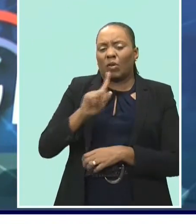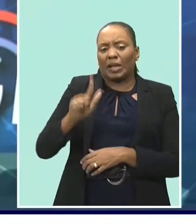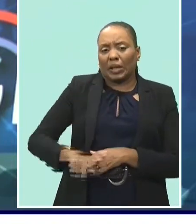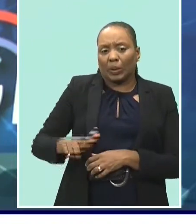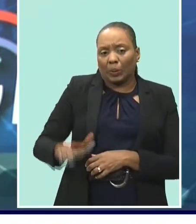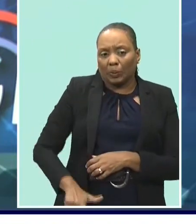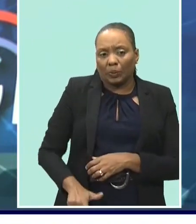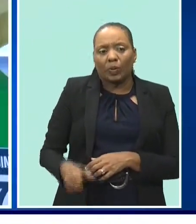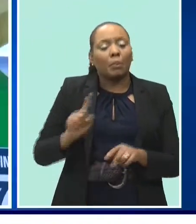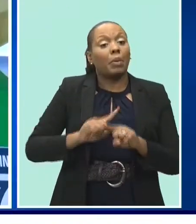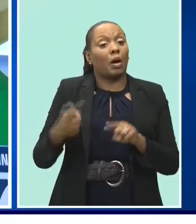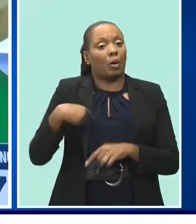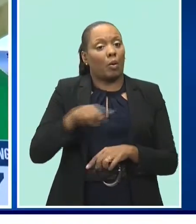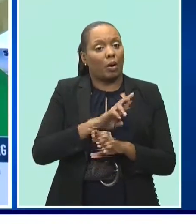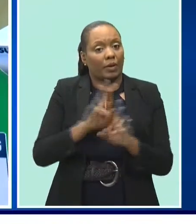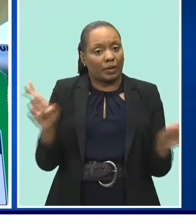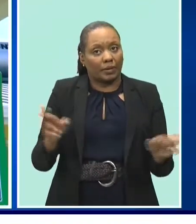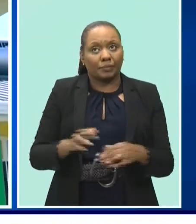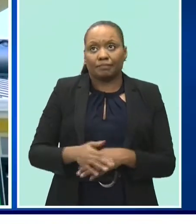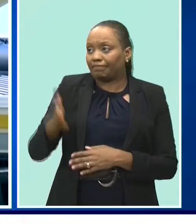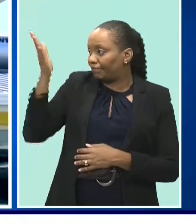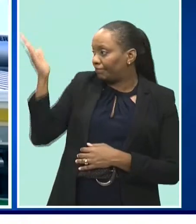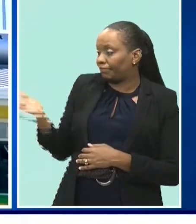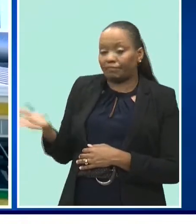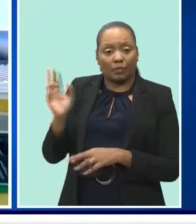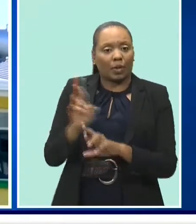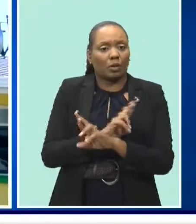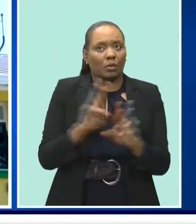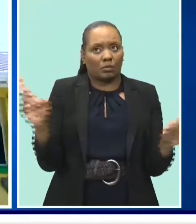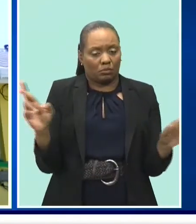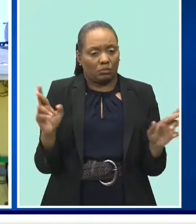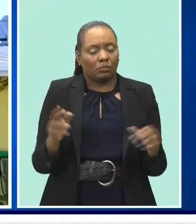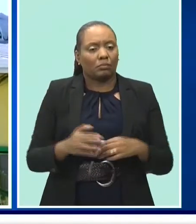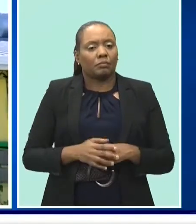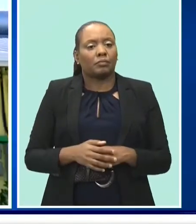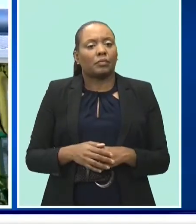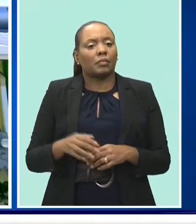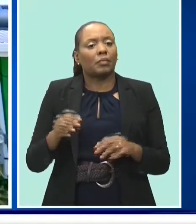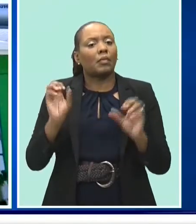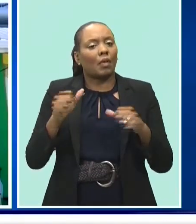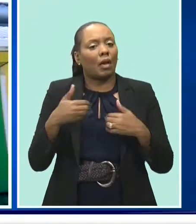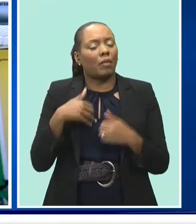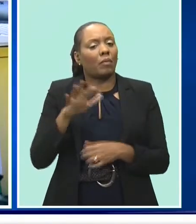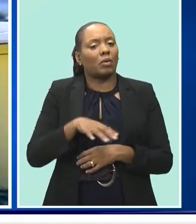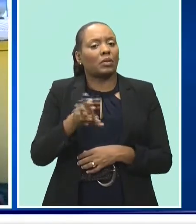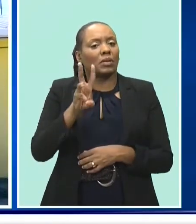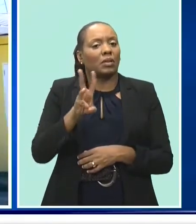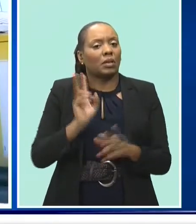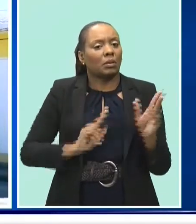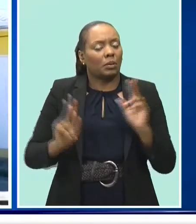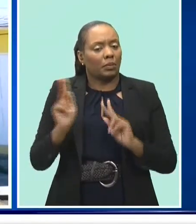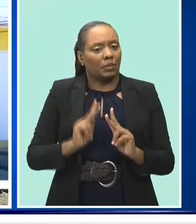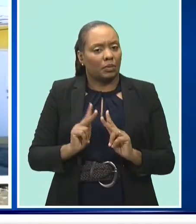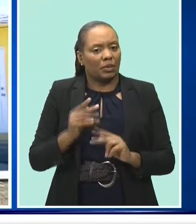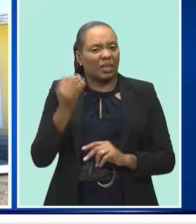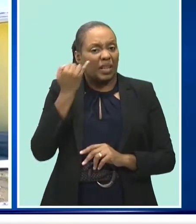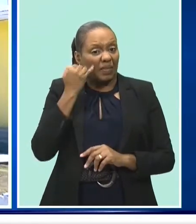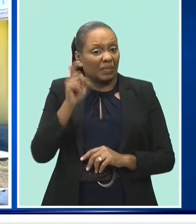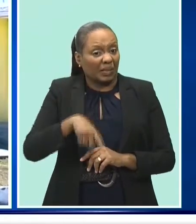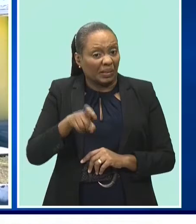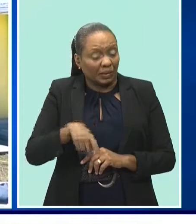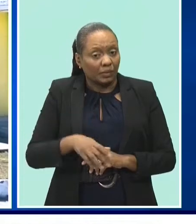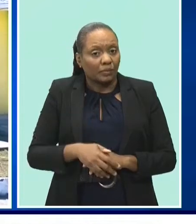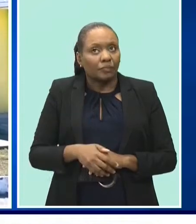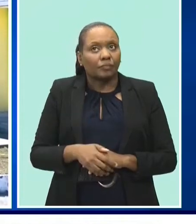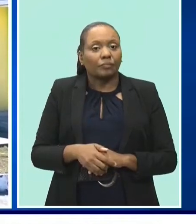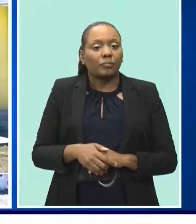more. This multi-room facility here at NMOR can house up to 6 patients if the need arises. It was set up